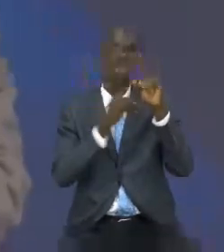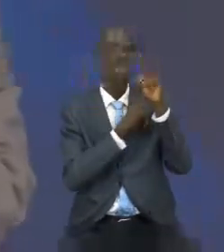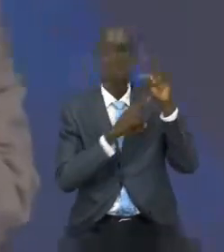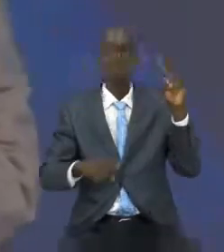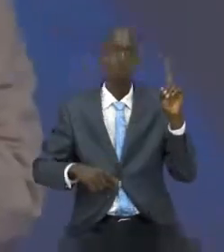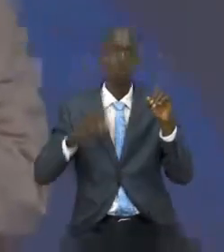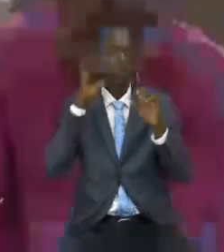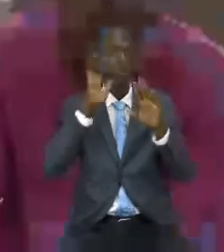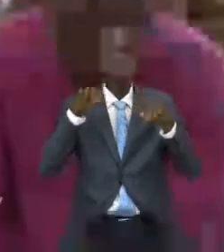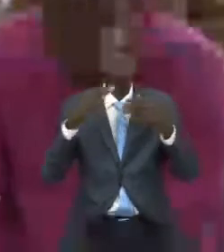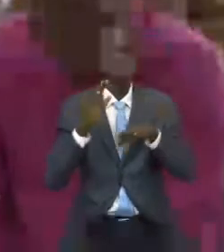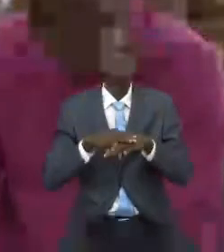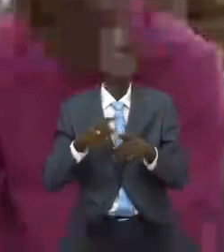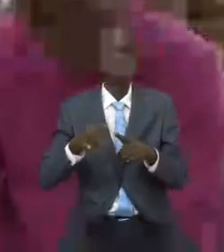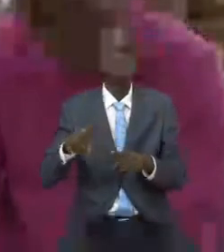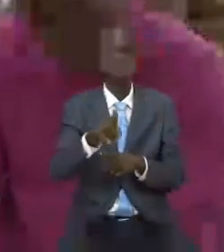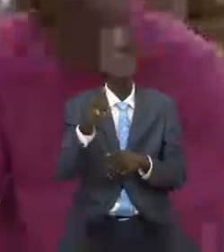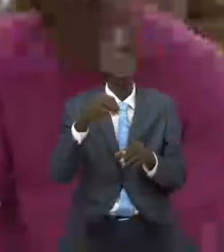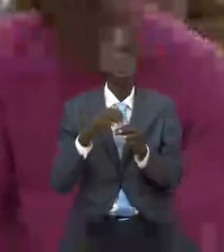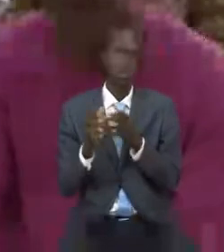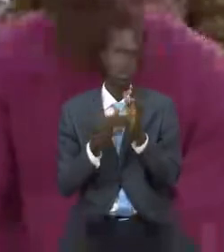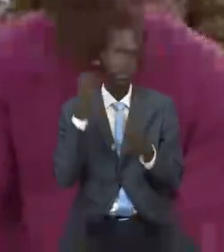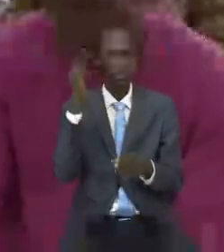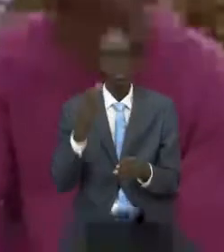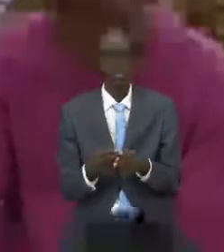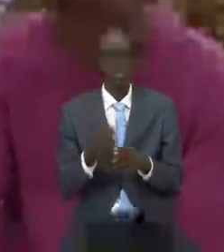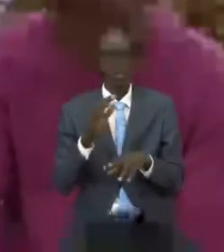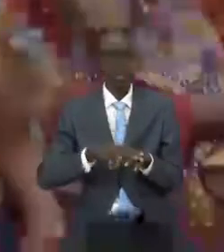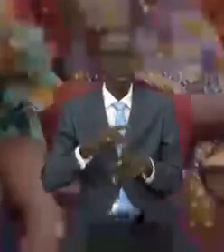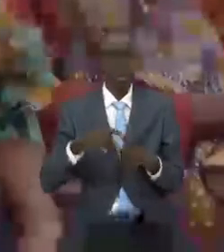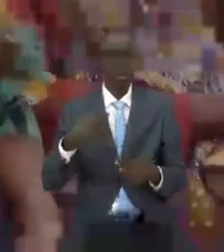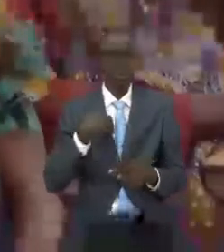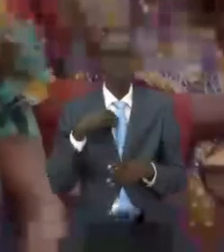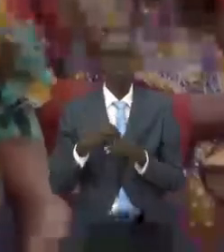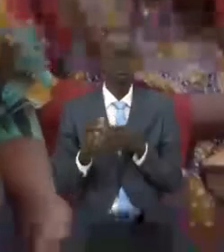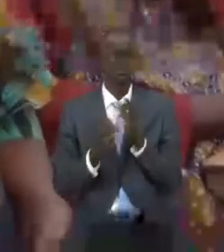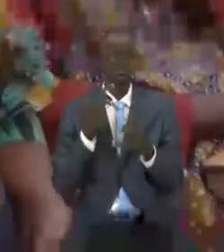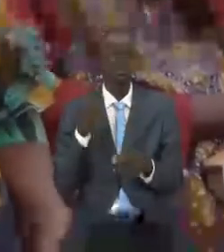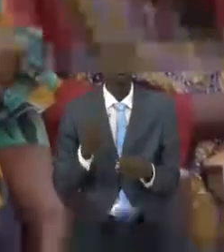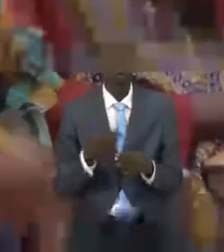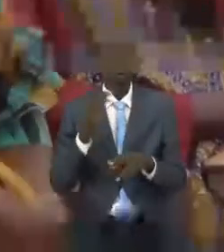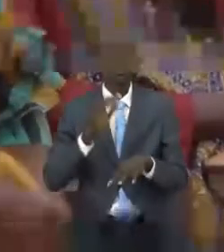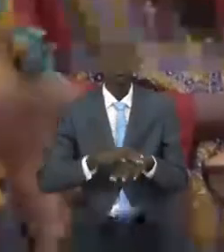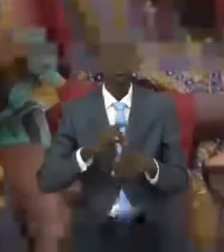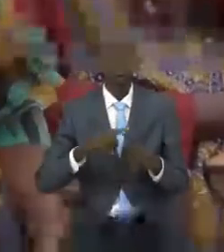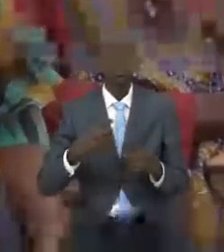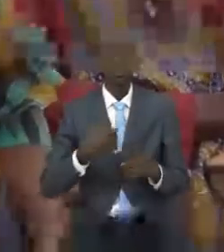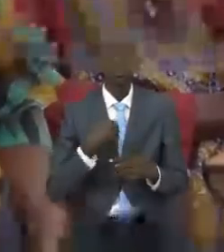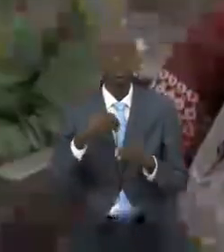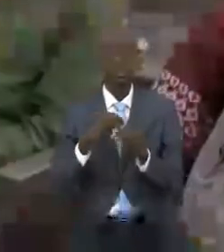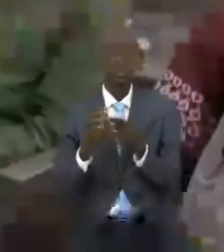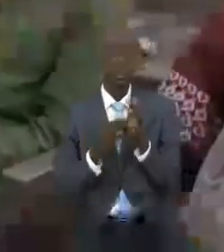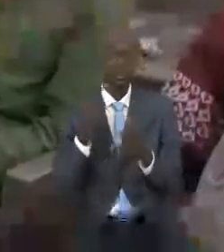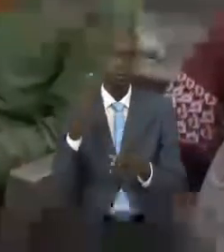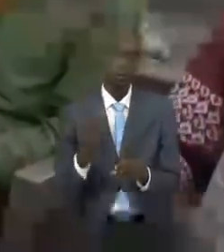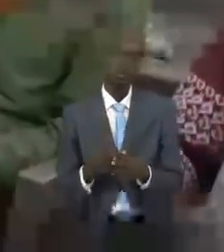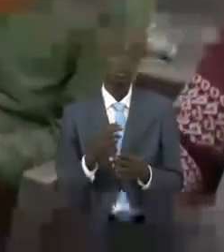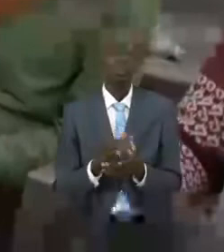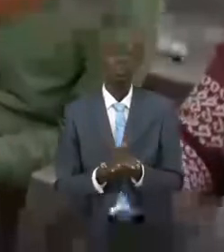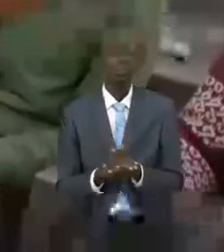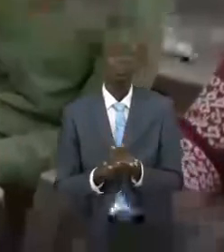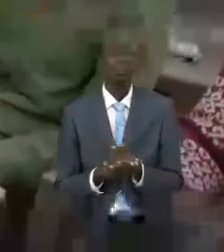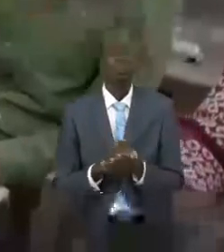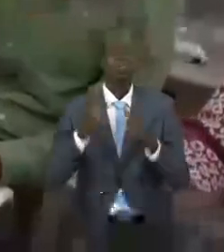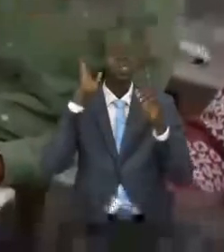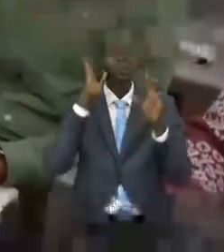will grant unto you. Yeah. Unto me. Unto me. I said unto me. Unto me. He will do